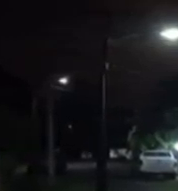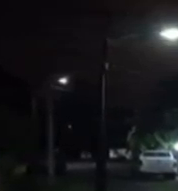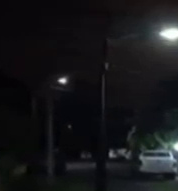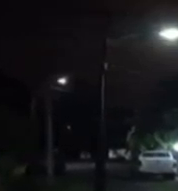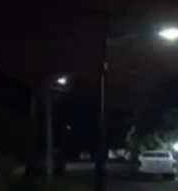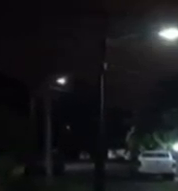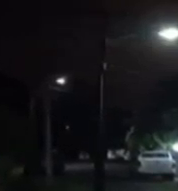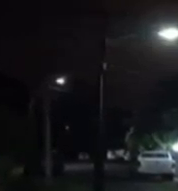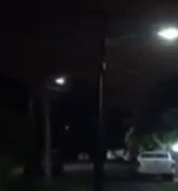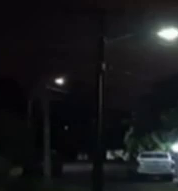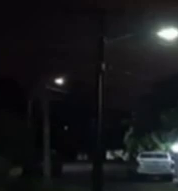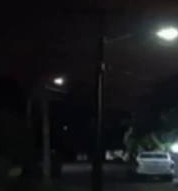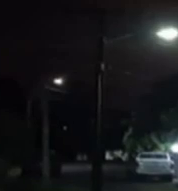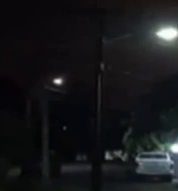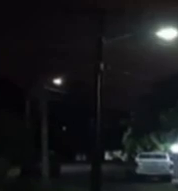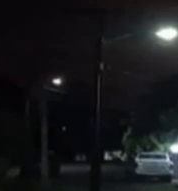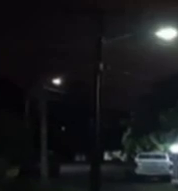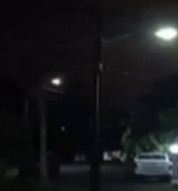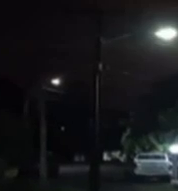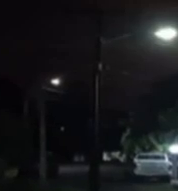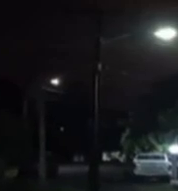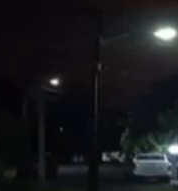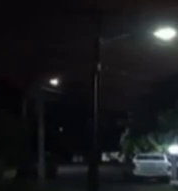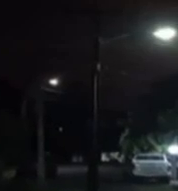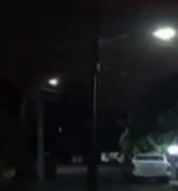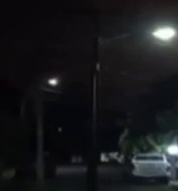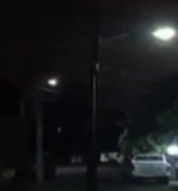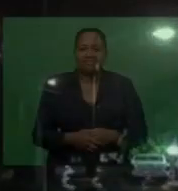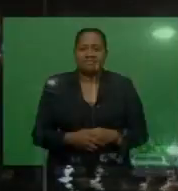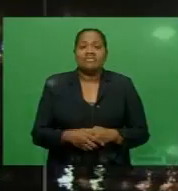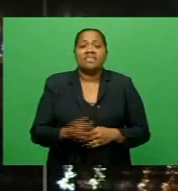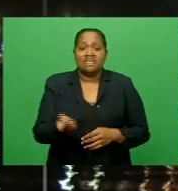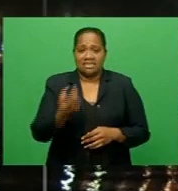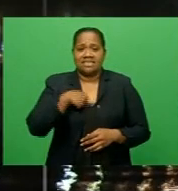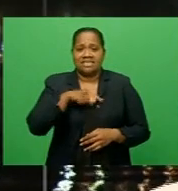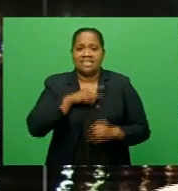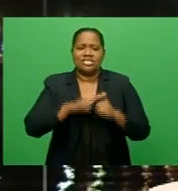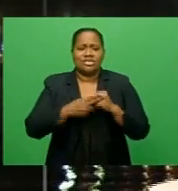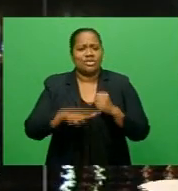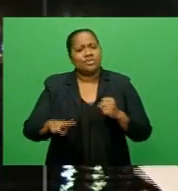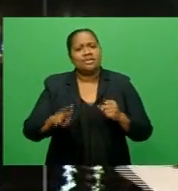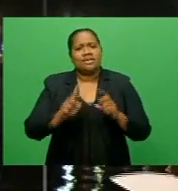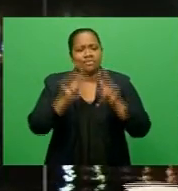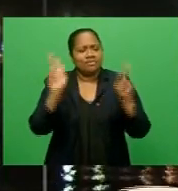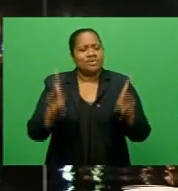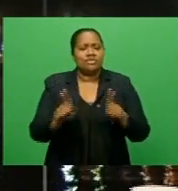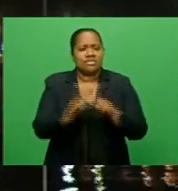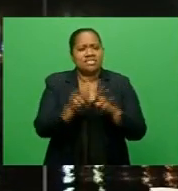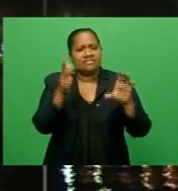of the full moon in Suva last night. You can send us newsworthy pictures and videos on email